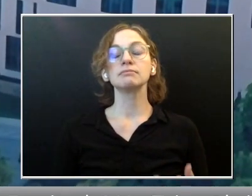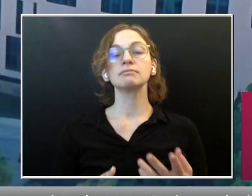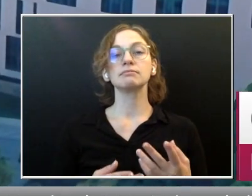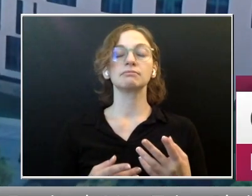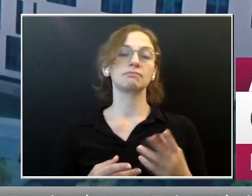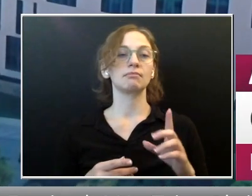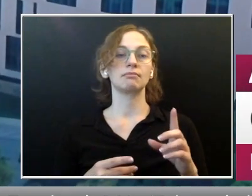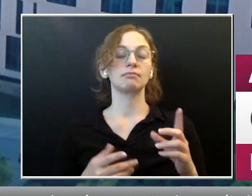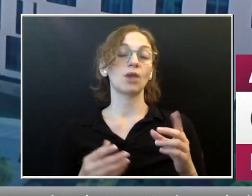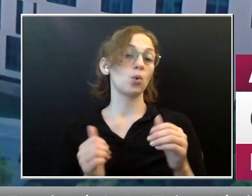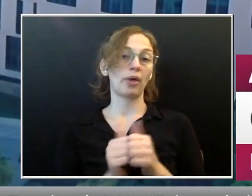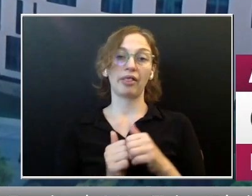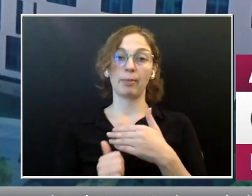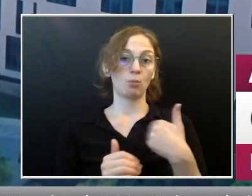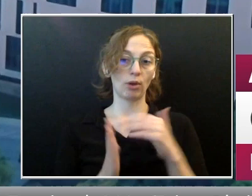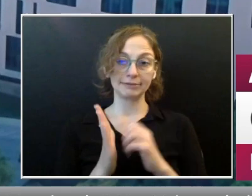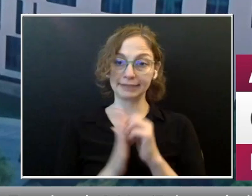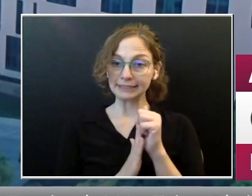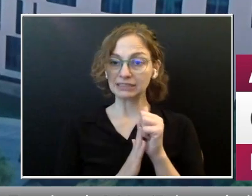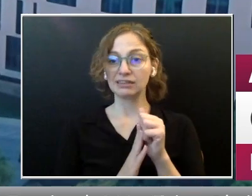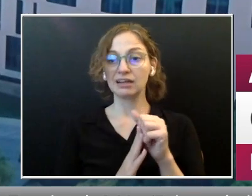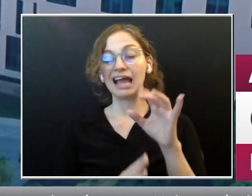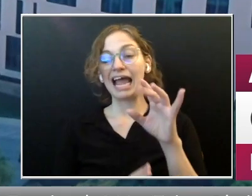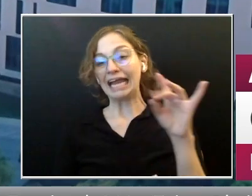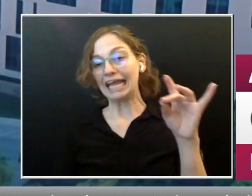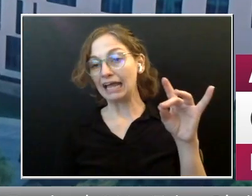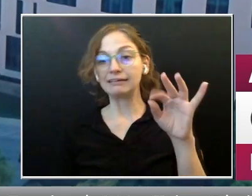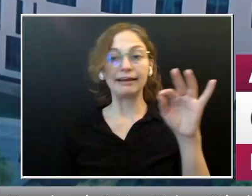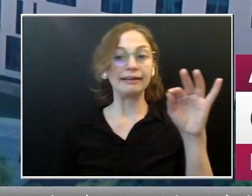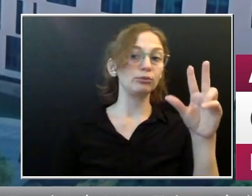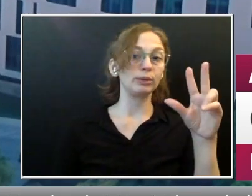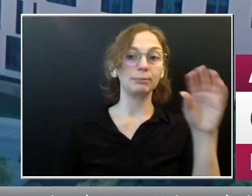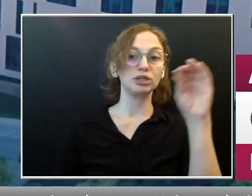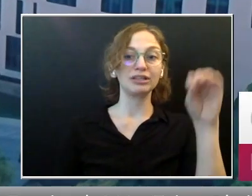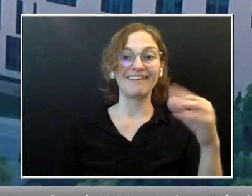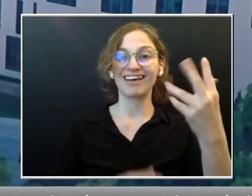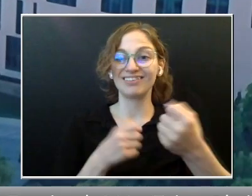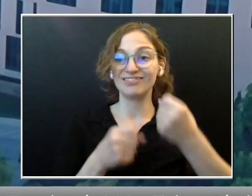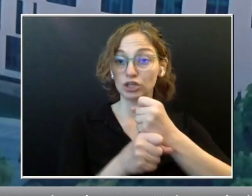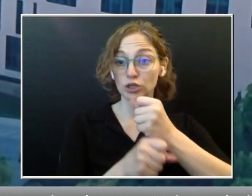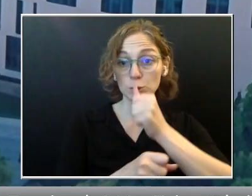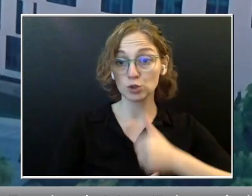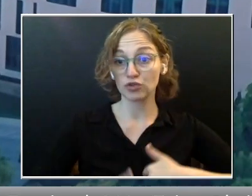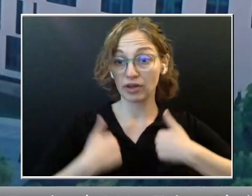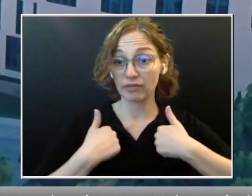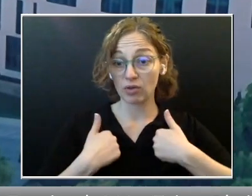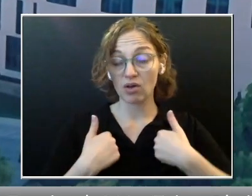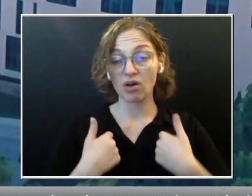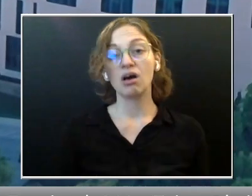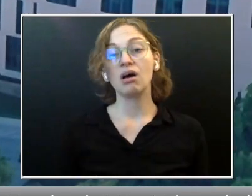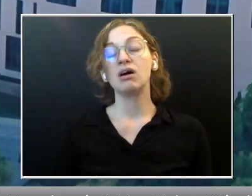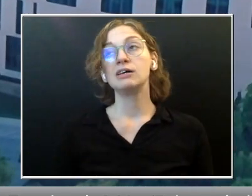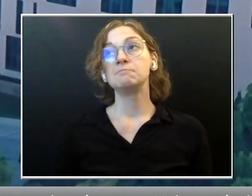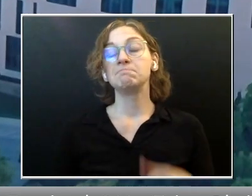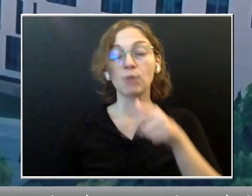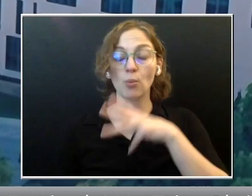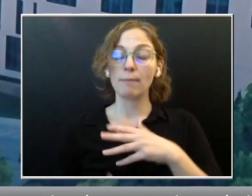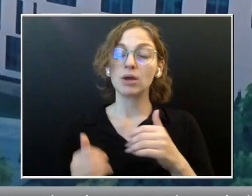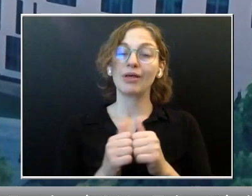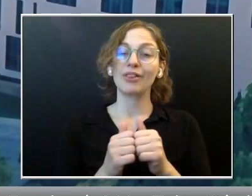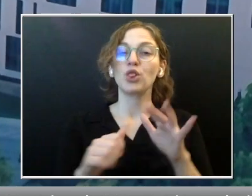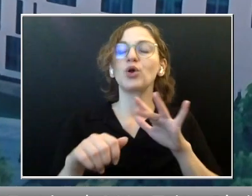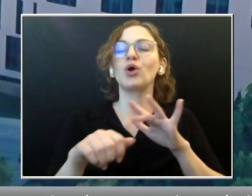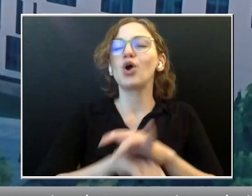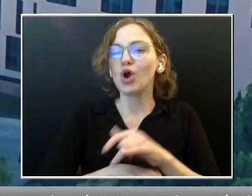88, 93% 5-year survival. You know, breast cancer, women with breast cancer, especially early stage breast cancer, need to